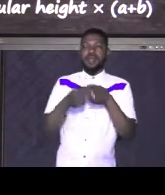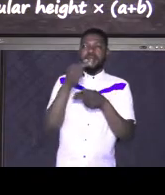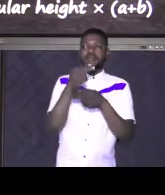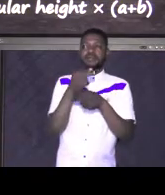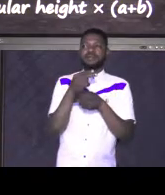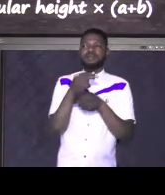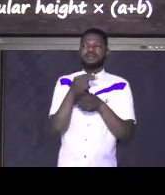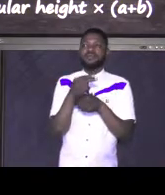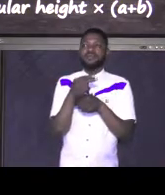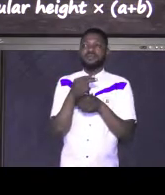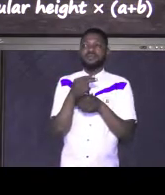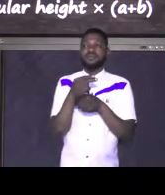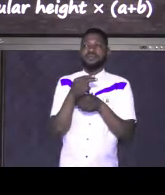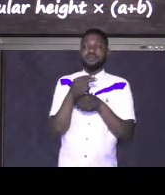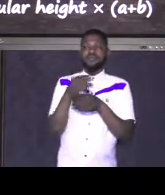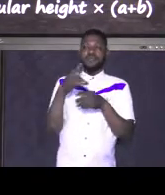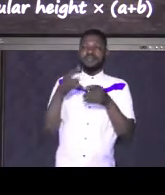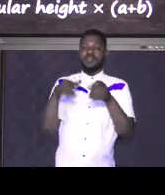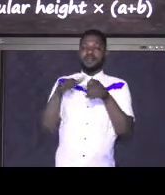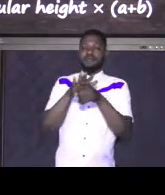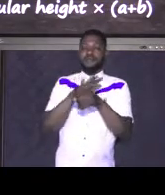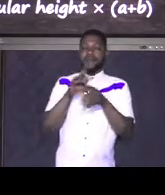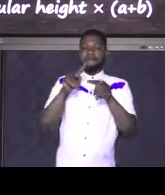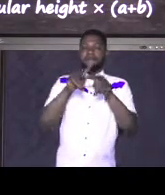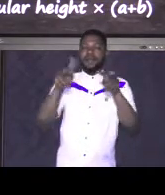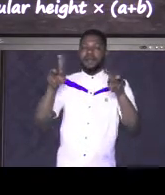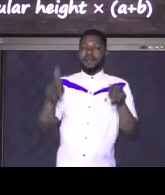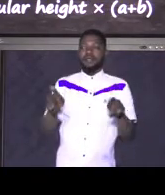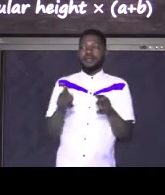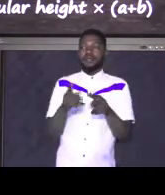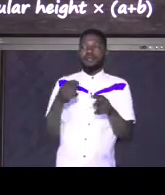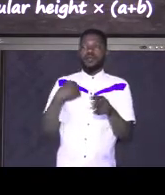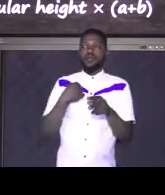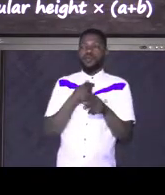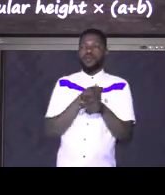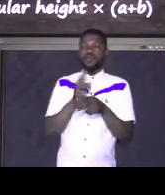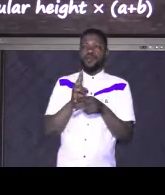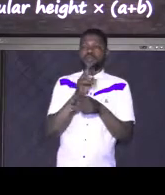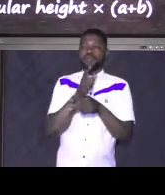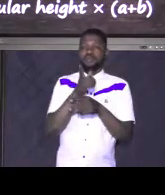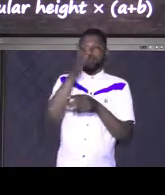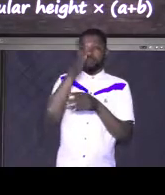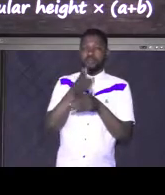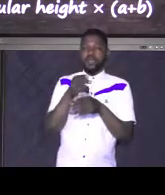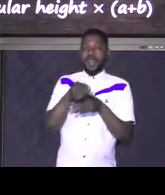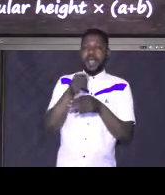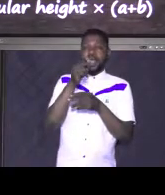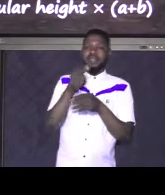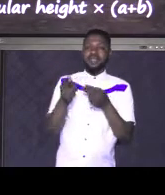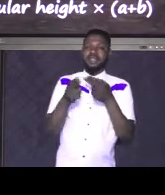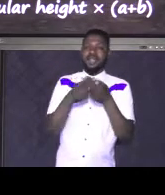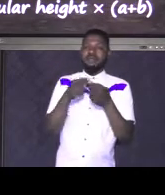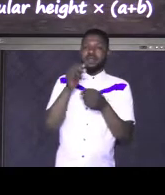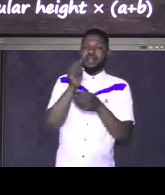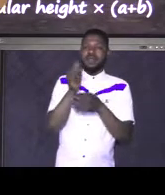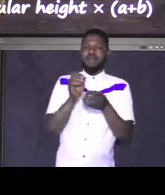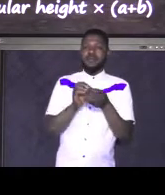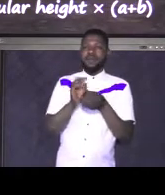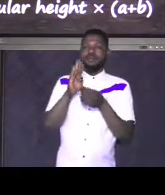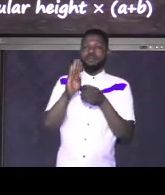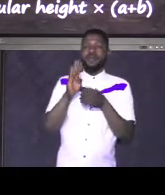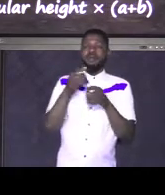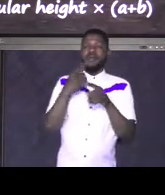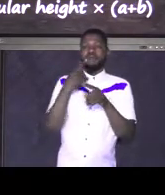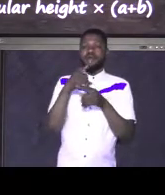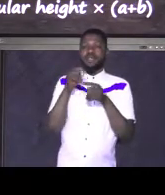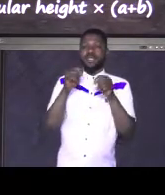height. I'll take that again. The full parallelogram, we used the perpendicular height times A plus